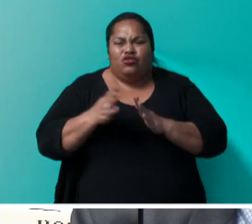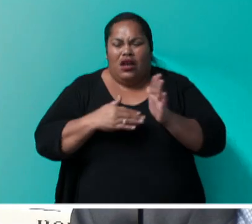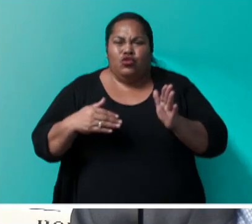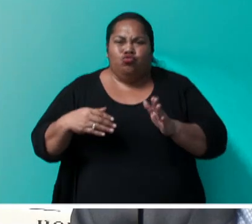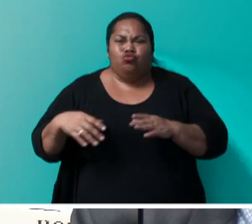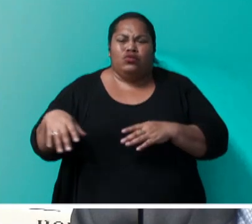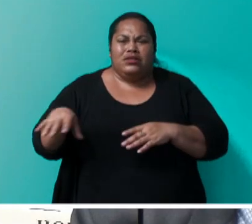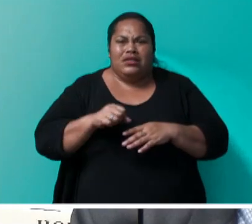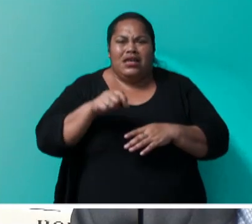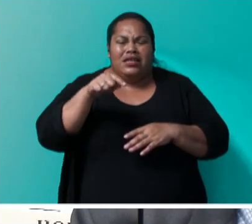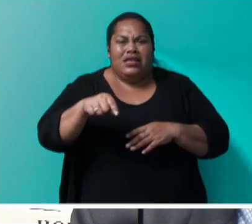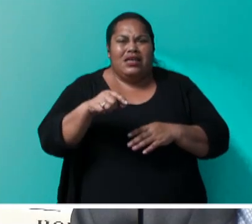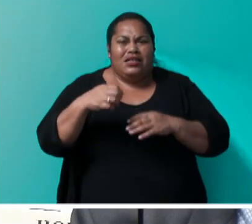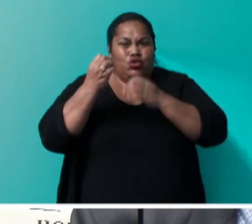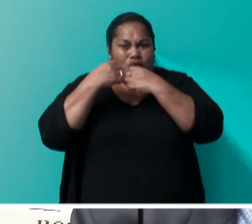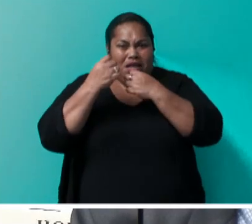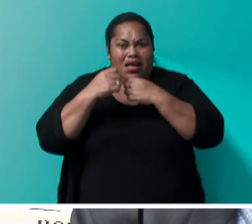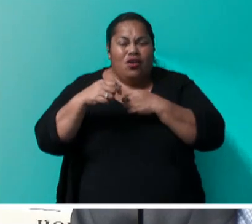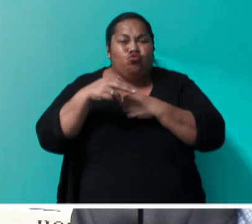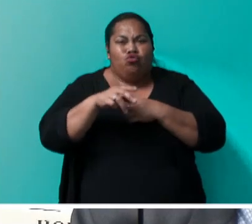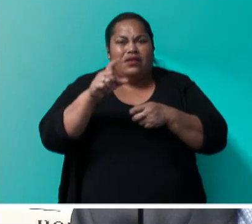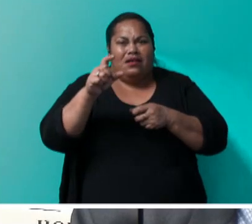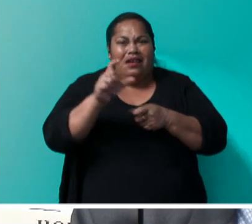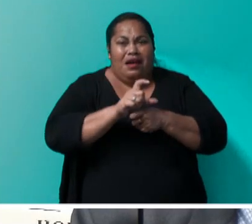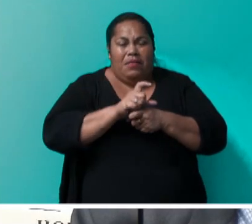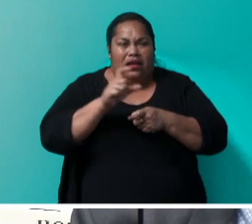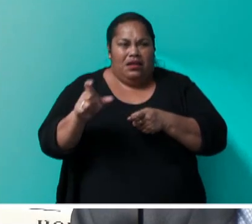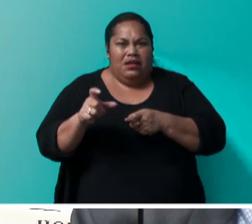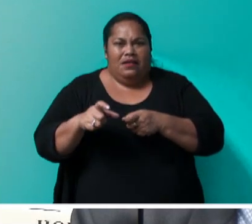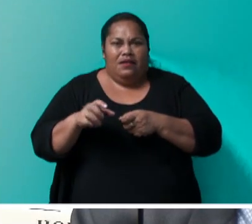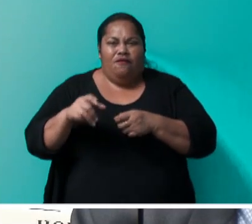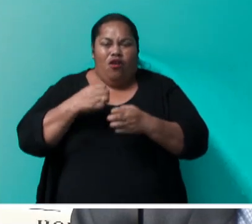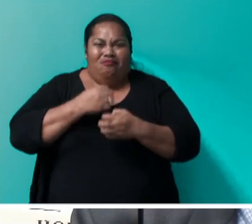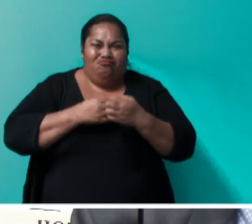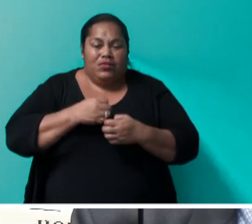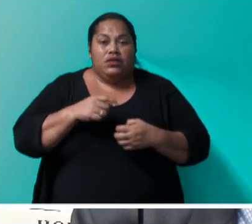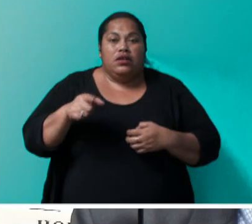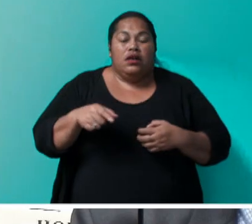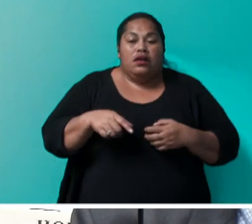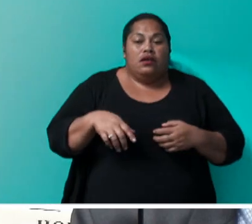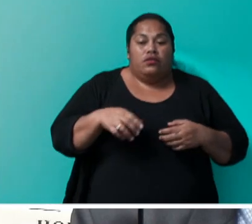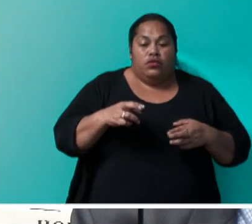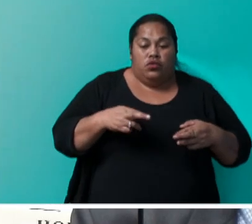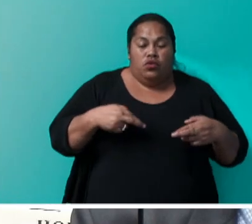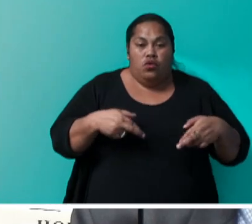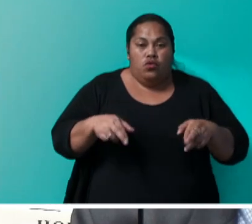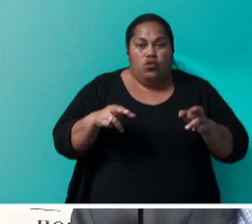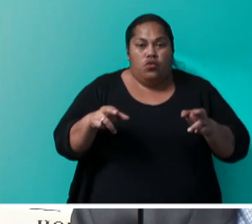to the mill. While most of the growers now rely on the road transport, some still depend on the railway